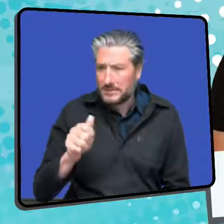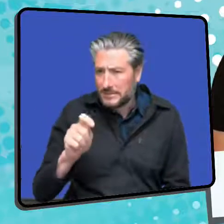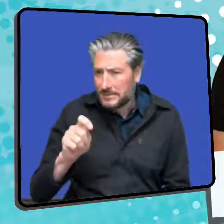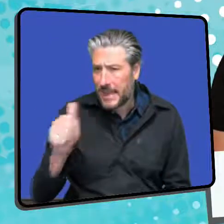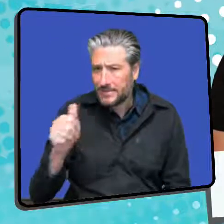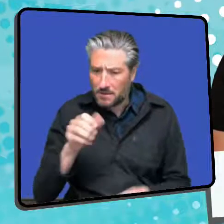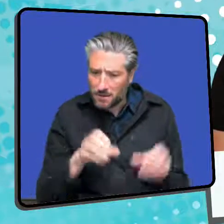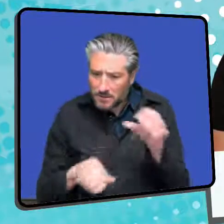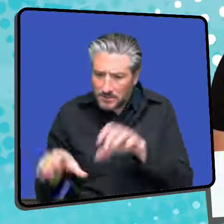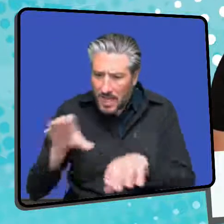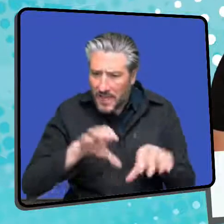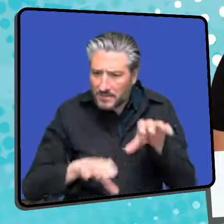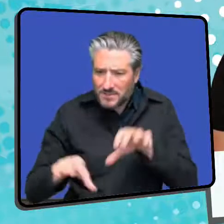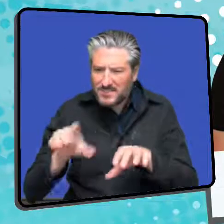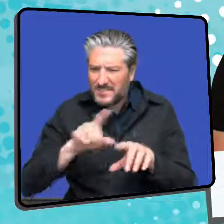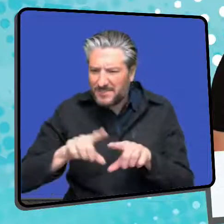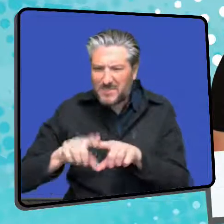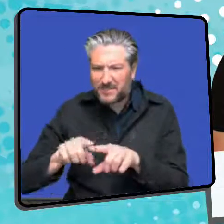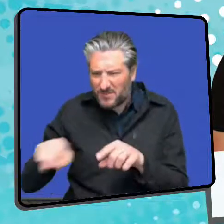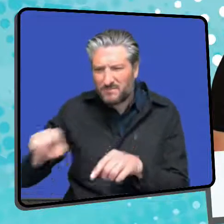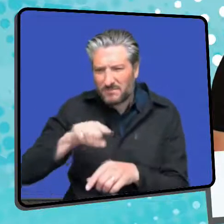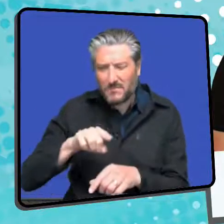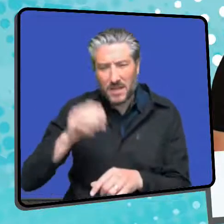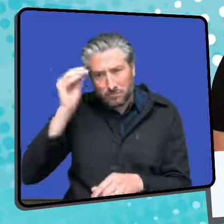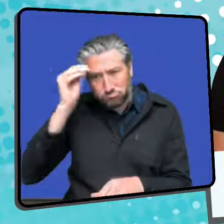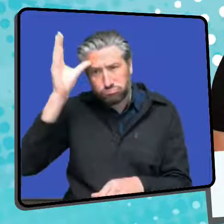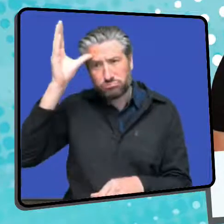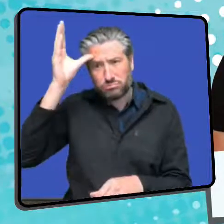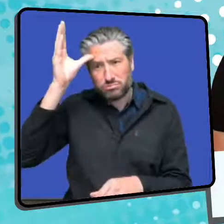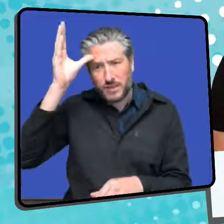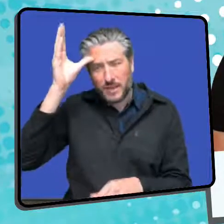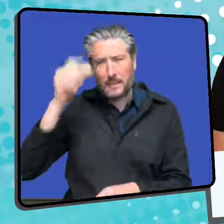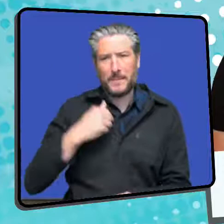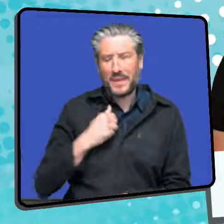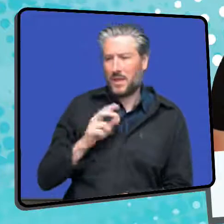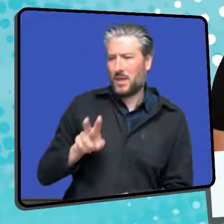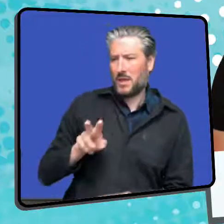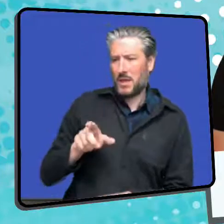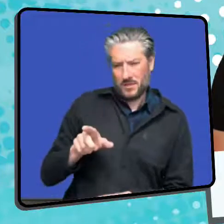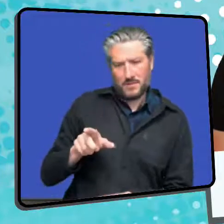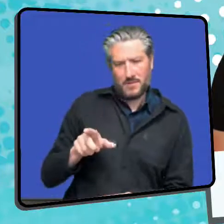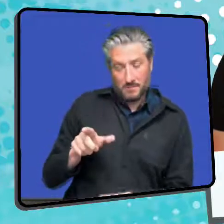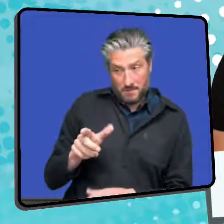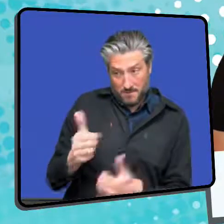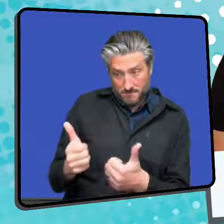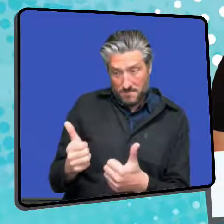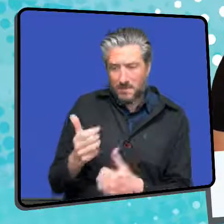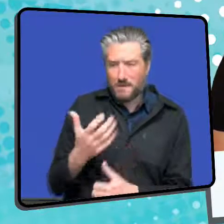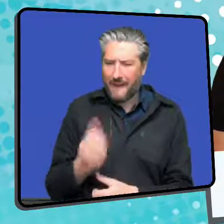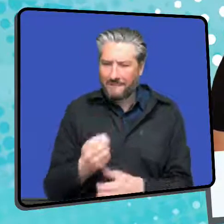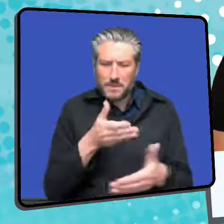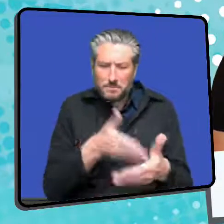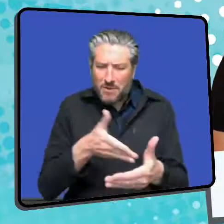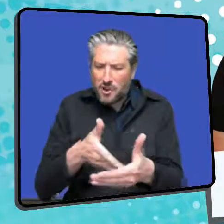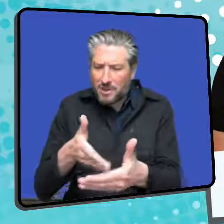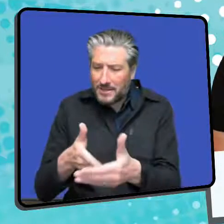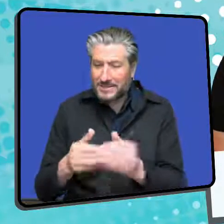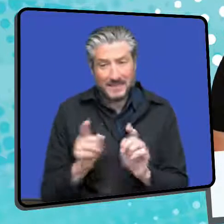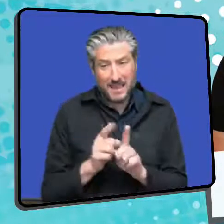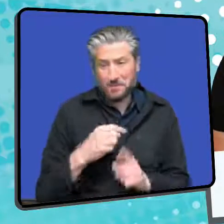that I can see still a lot of patterns to what I saw back in the day with like people being very